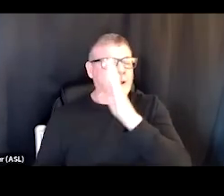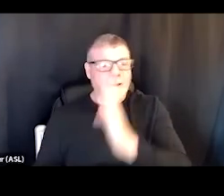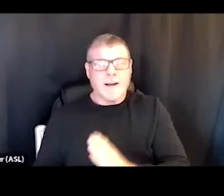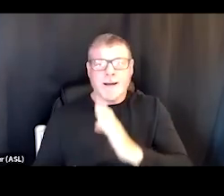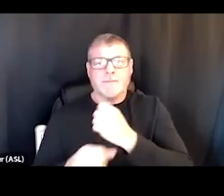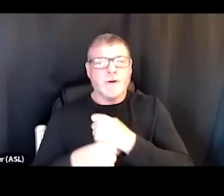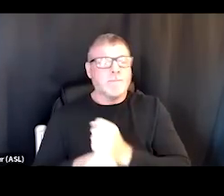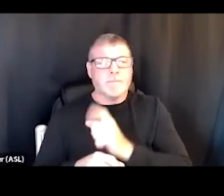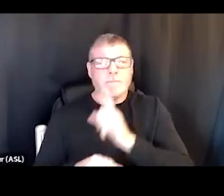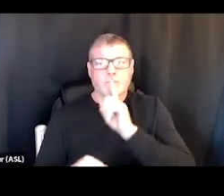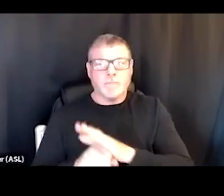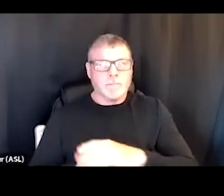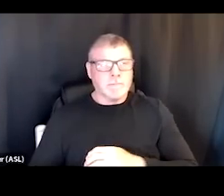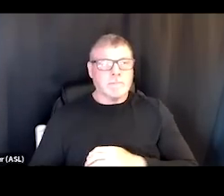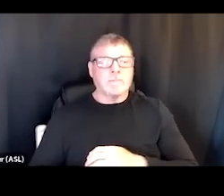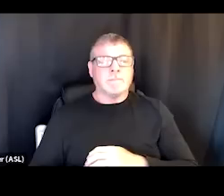promise.